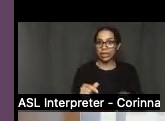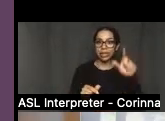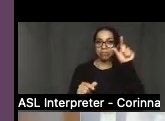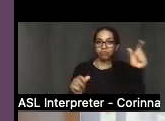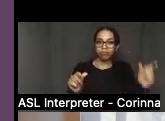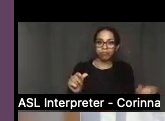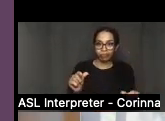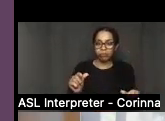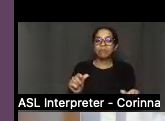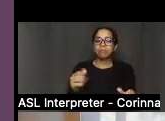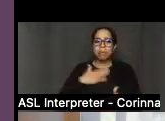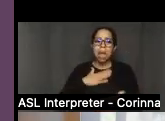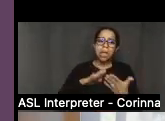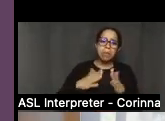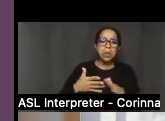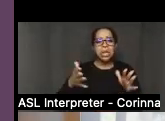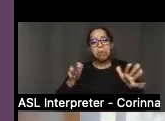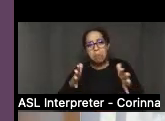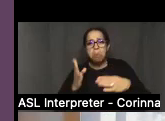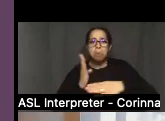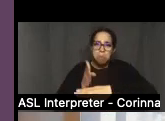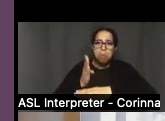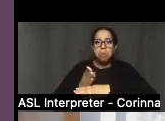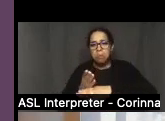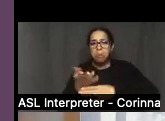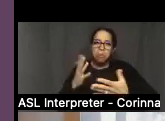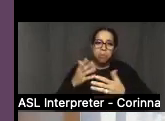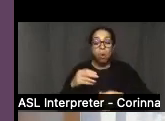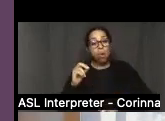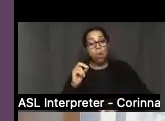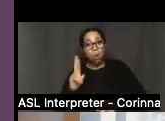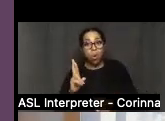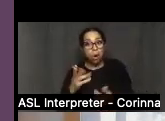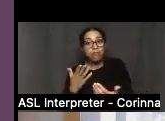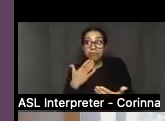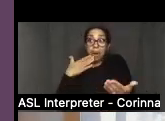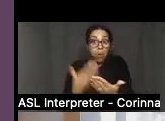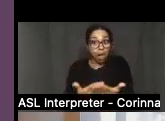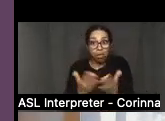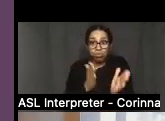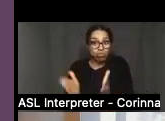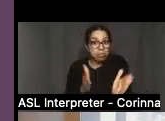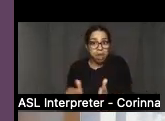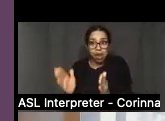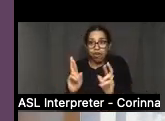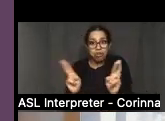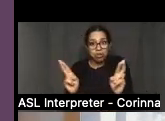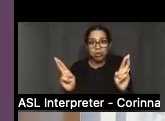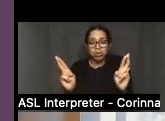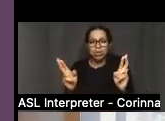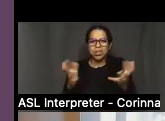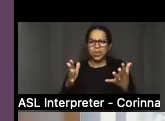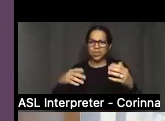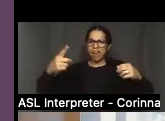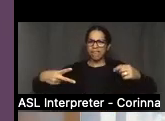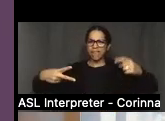my community is moderately well or very well prepared. So again, it's kind of split between how Coloradans feel about